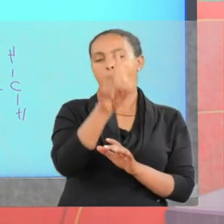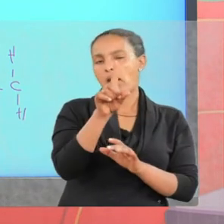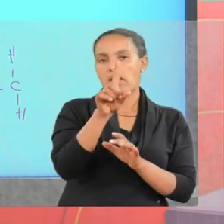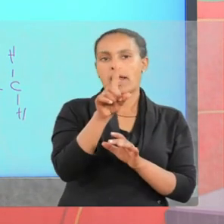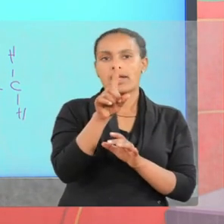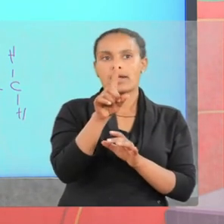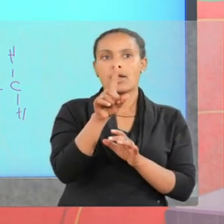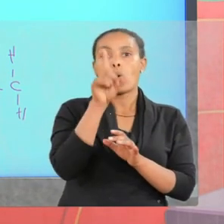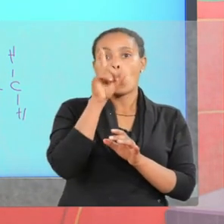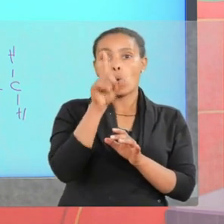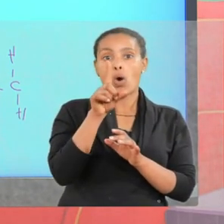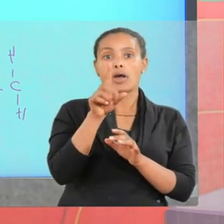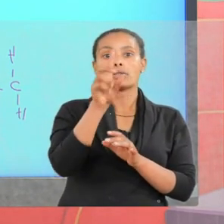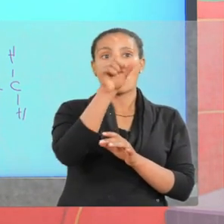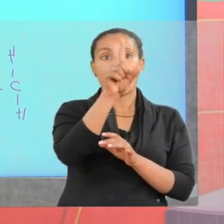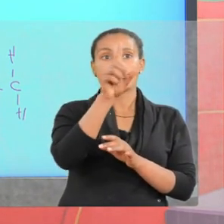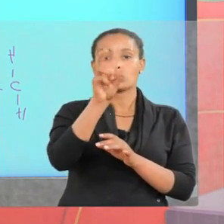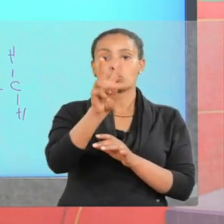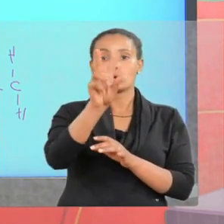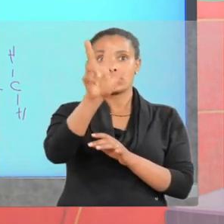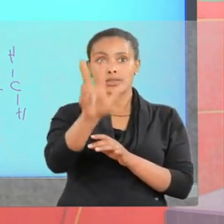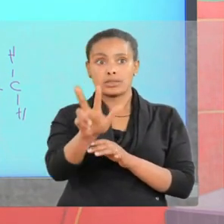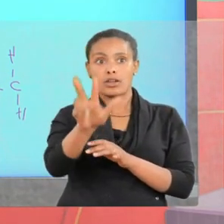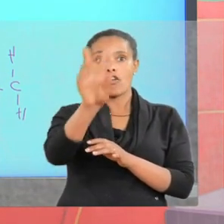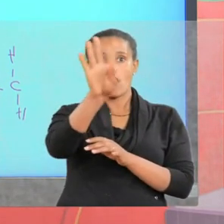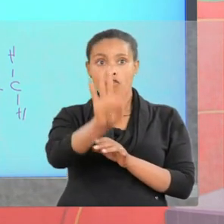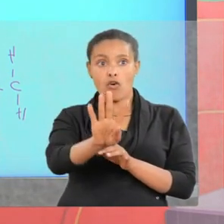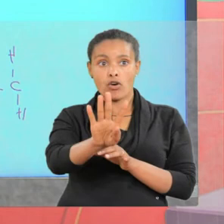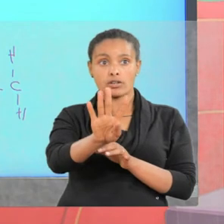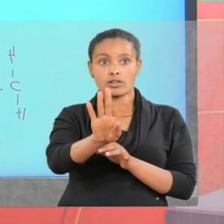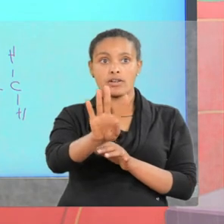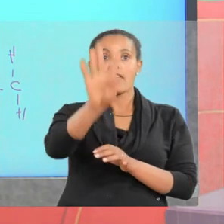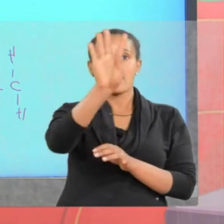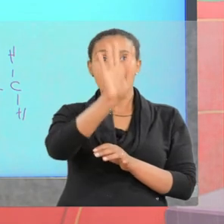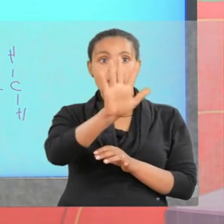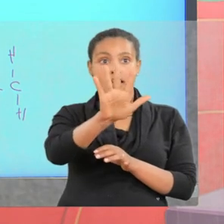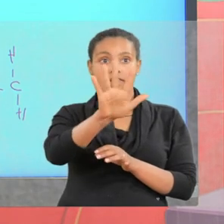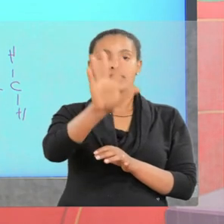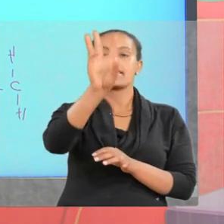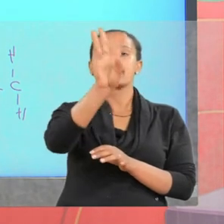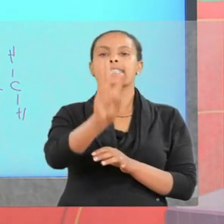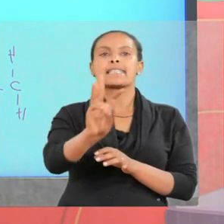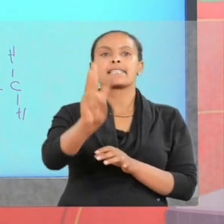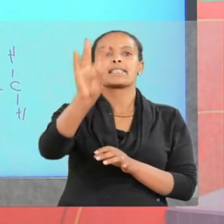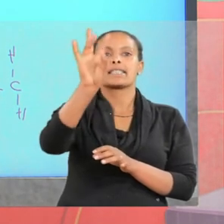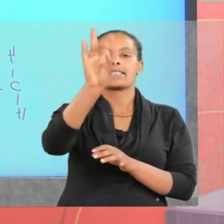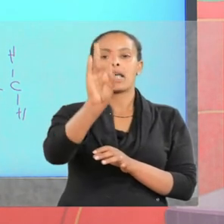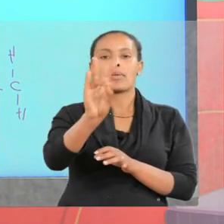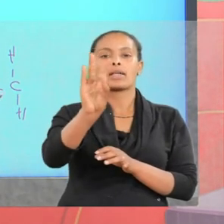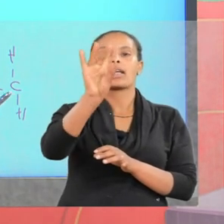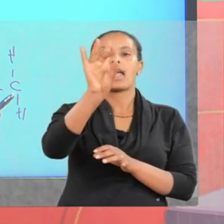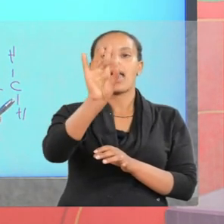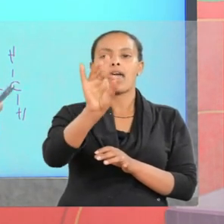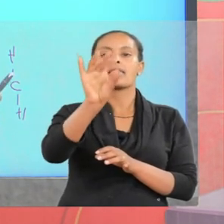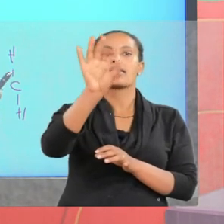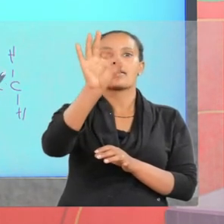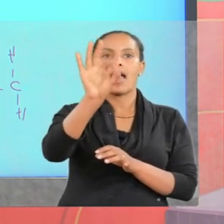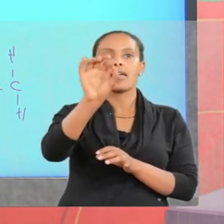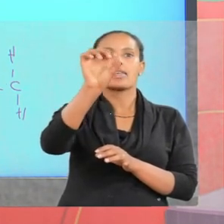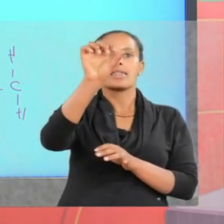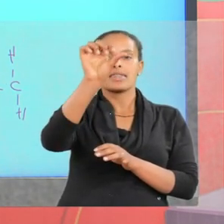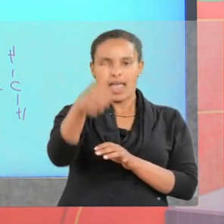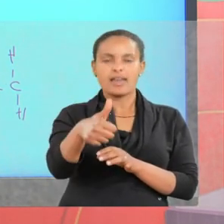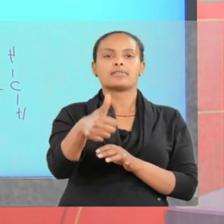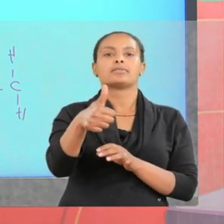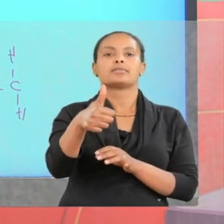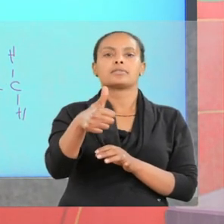are 1, 2, 3, 4, 5, 6, 7, 8, 9,